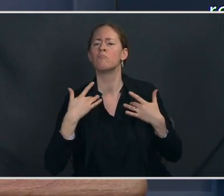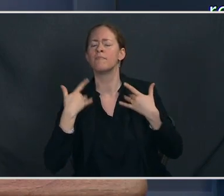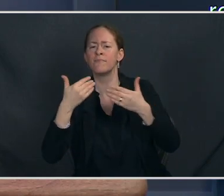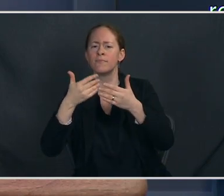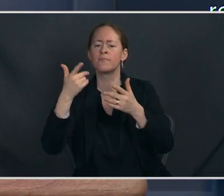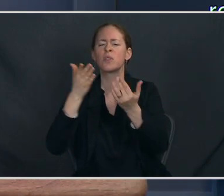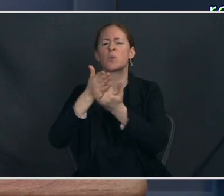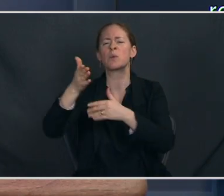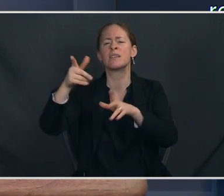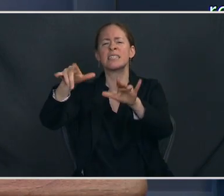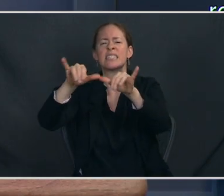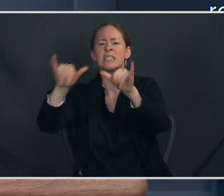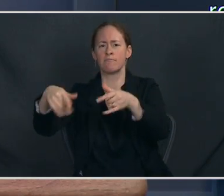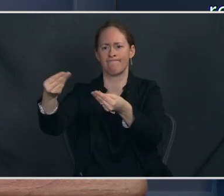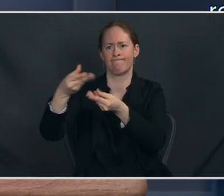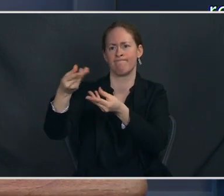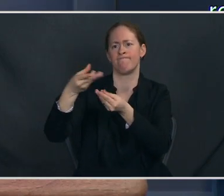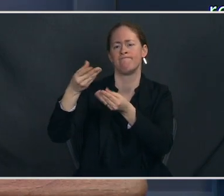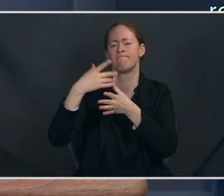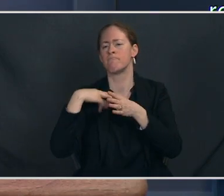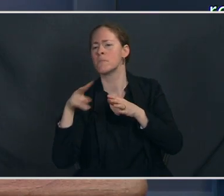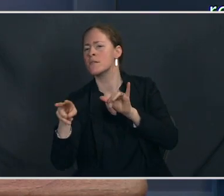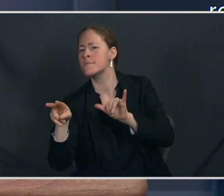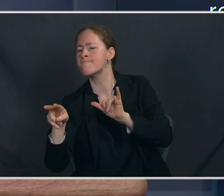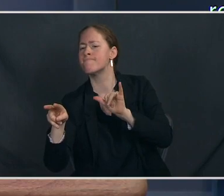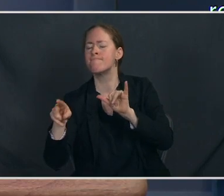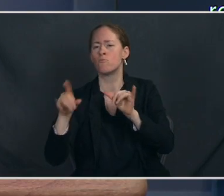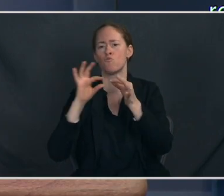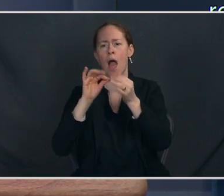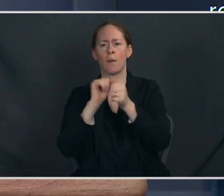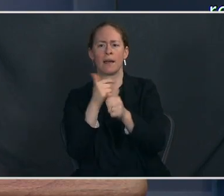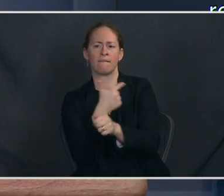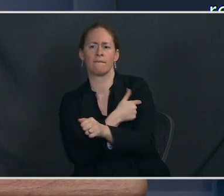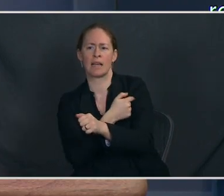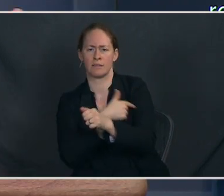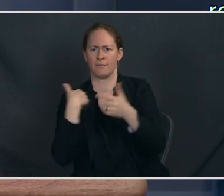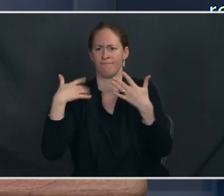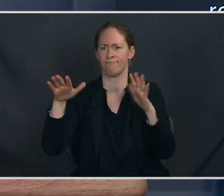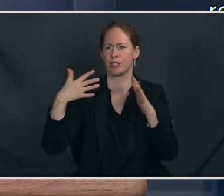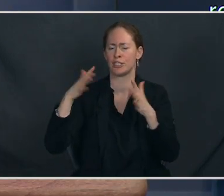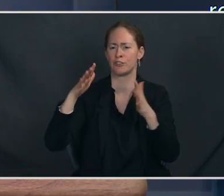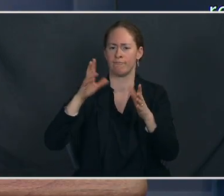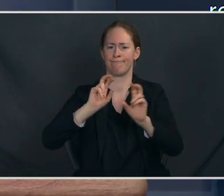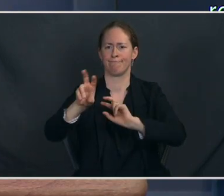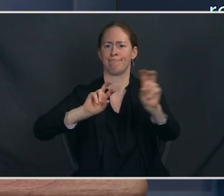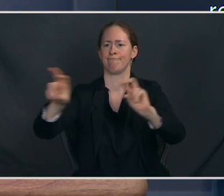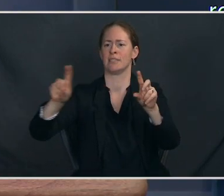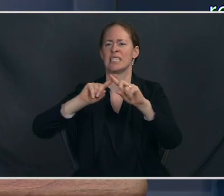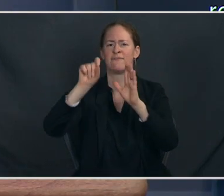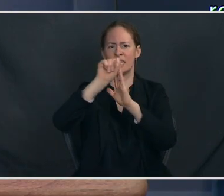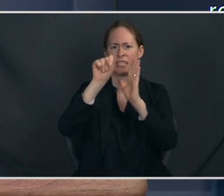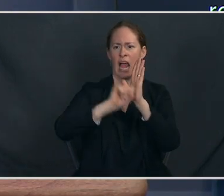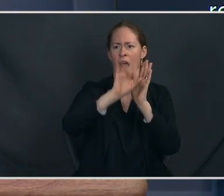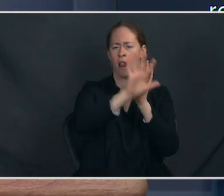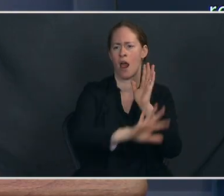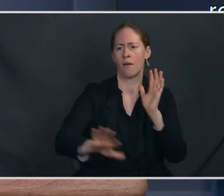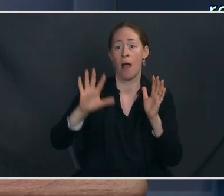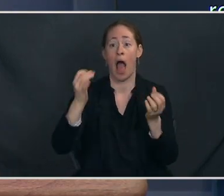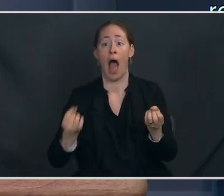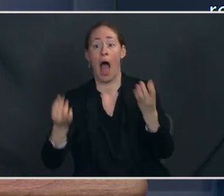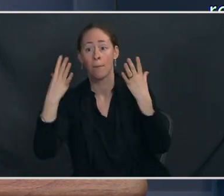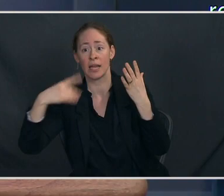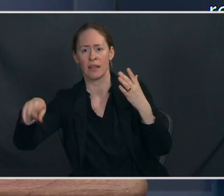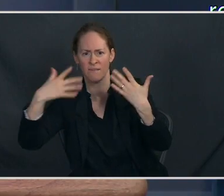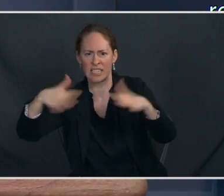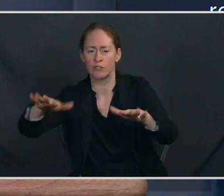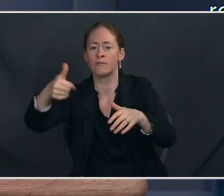available information on vaccine numbers that are distributed to states, what states have received, what they have distributed. And we've been connecting